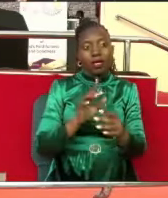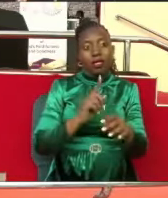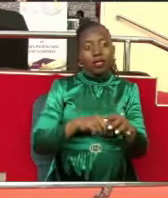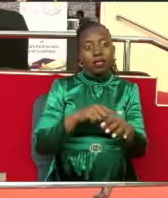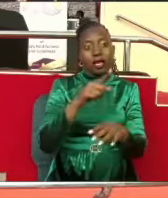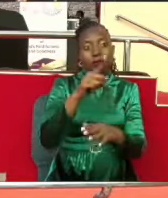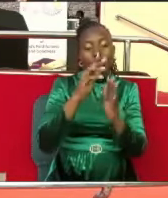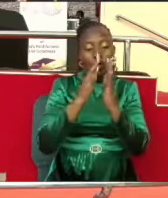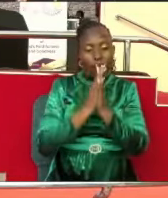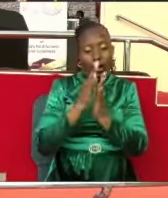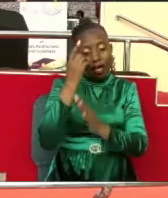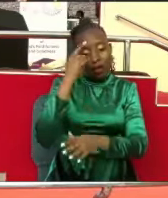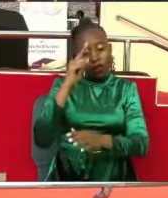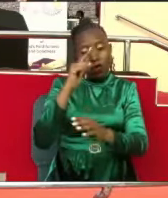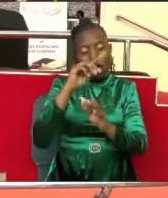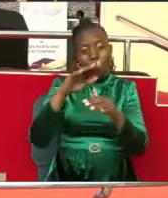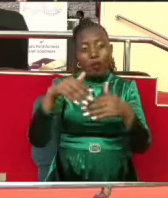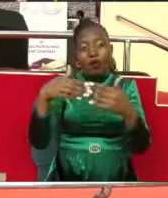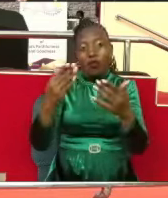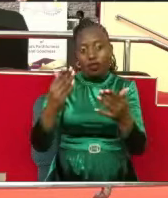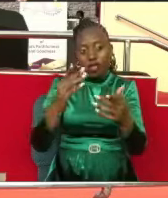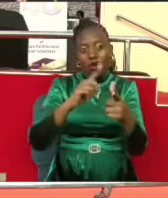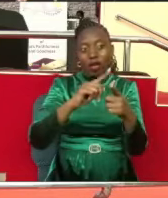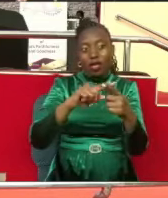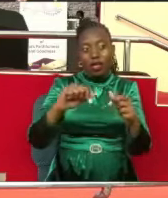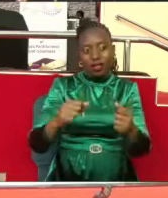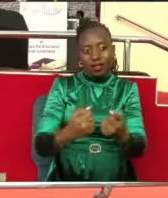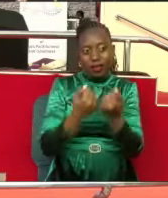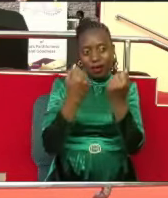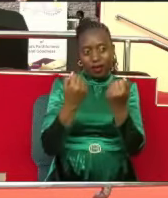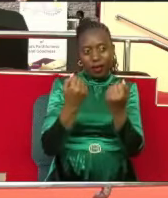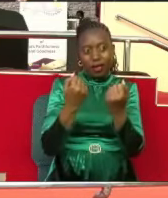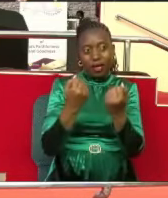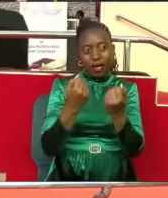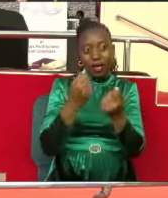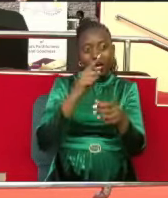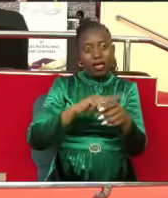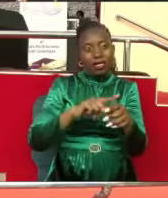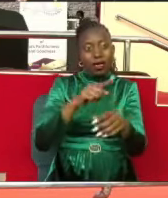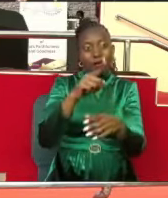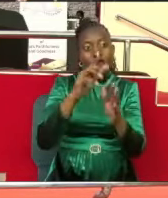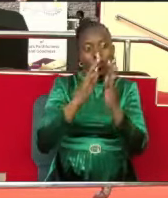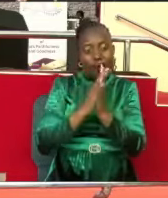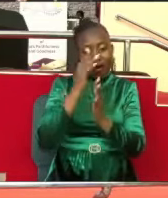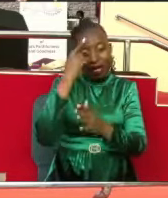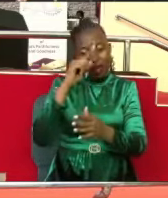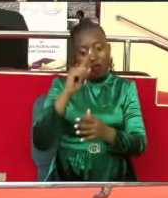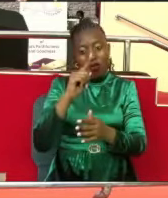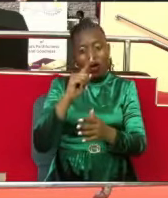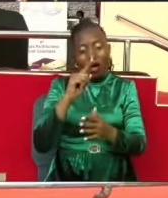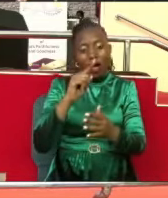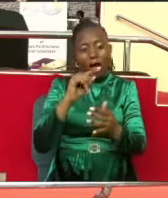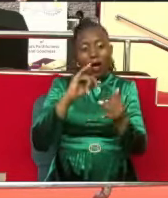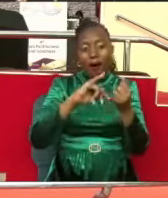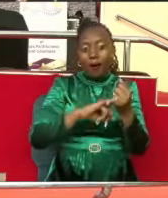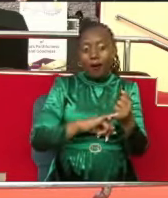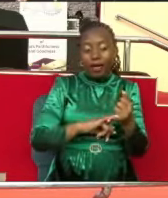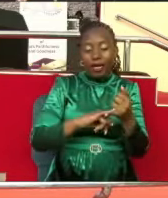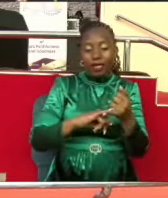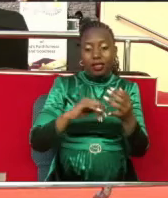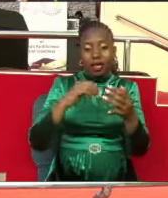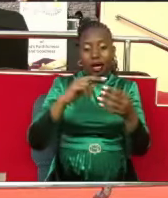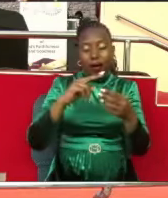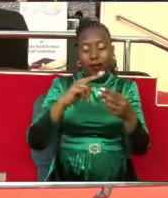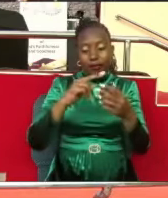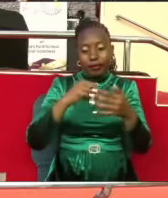for provision and provision came. Ulipoomba upeanaji na ukapata. When you prayed for a spouse and a spouse came. Ulipomwombea mchumba na